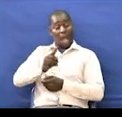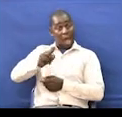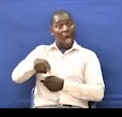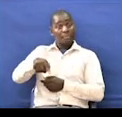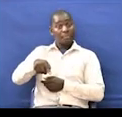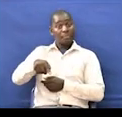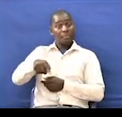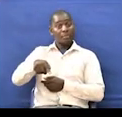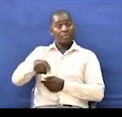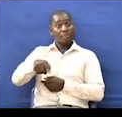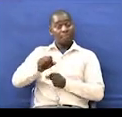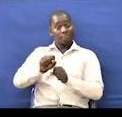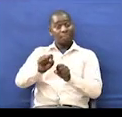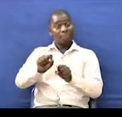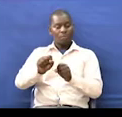in moments,